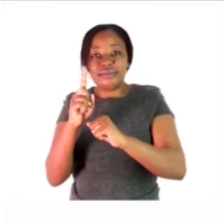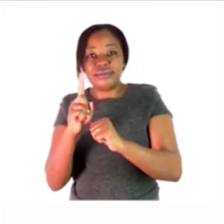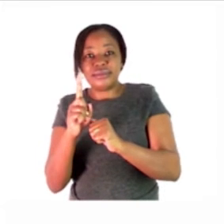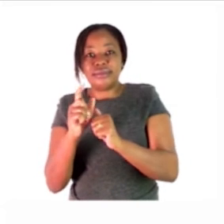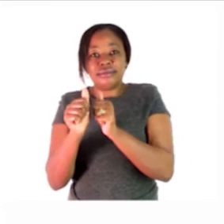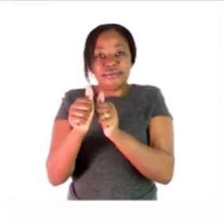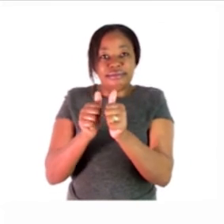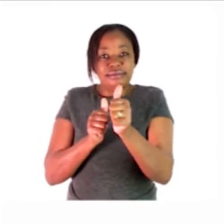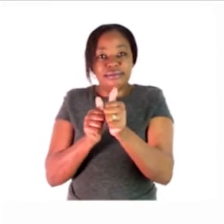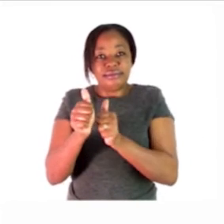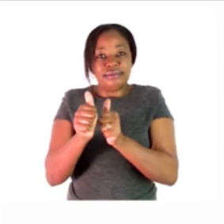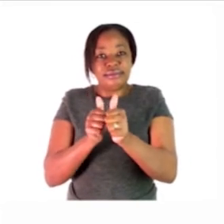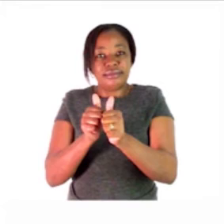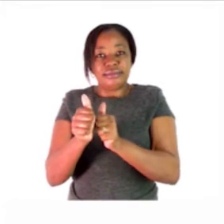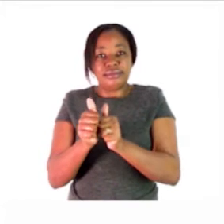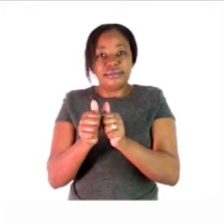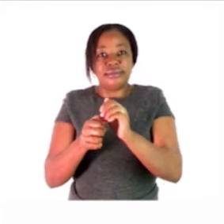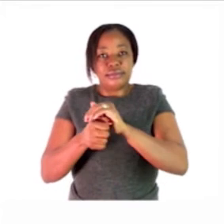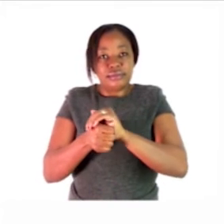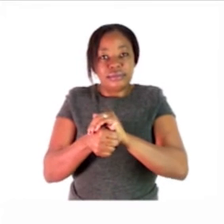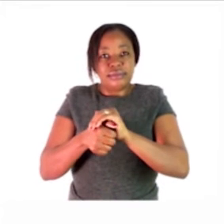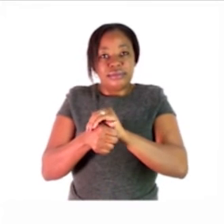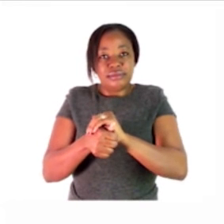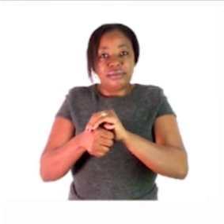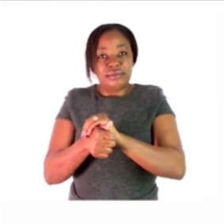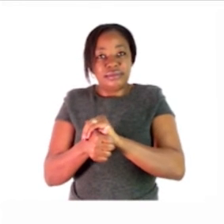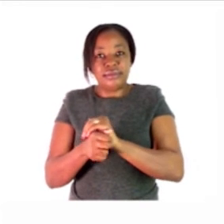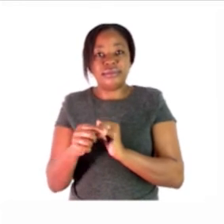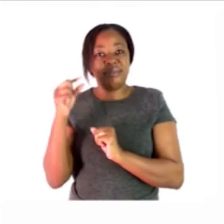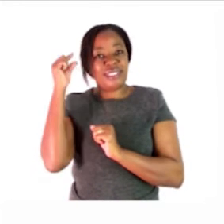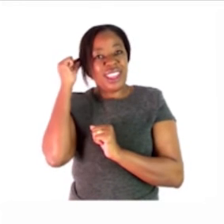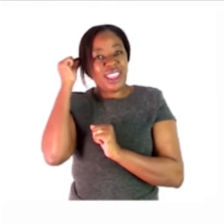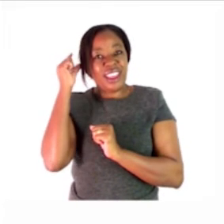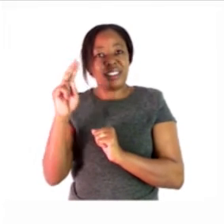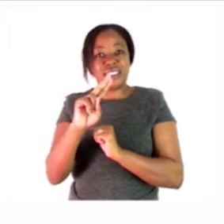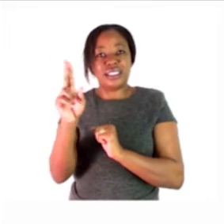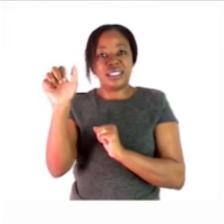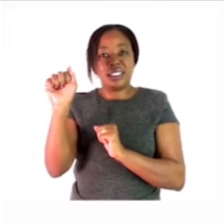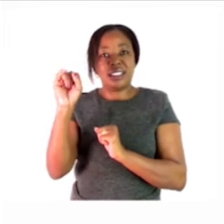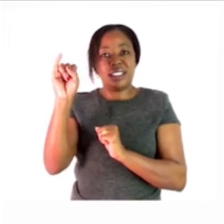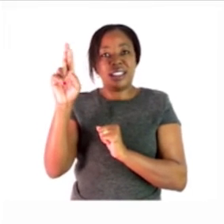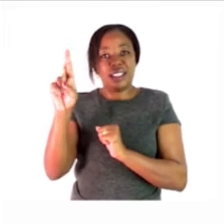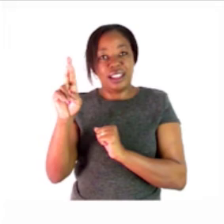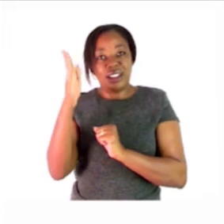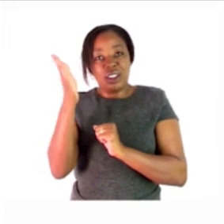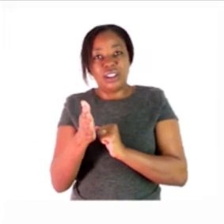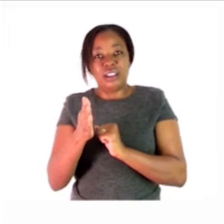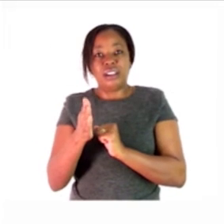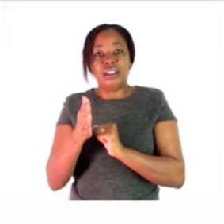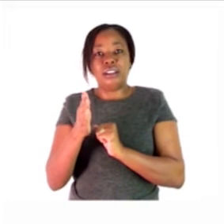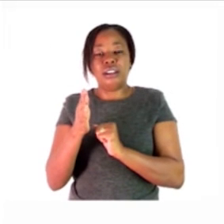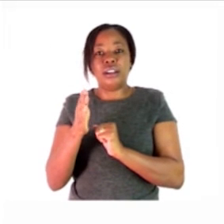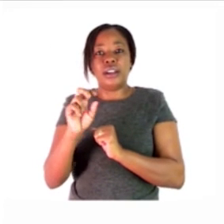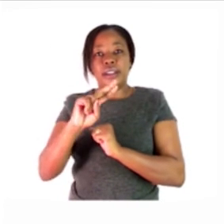are we talking about here? Is it a hair? The first hair is my hair on my head. And the second hair is of an animal. You know the